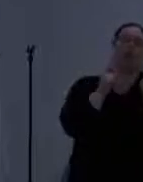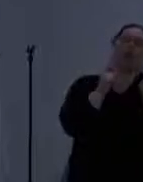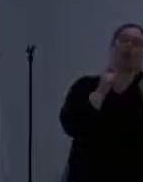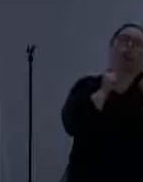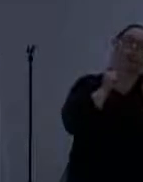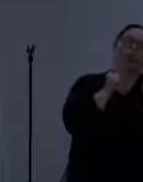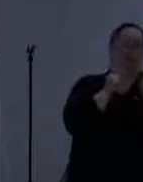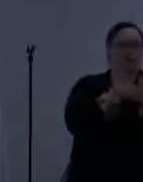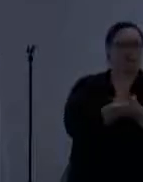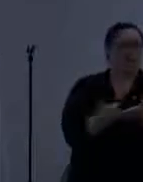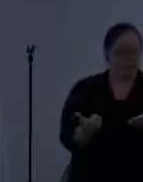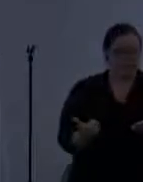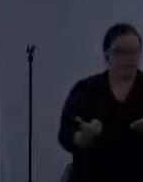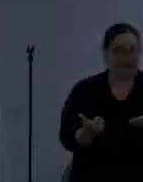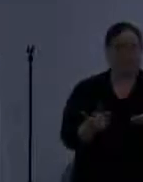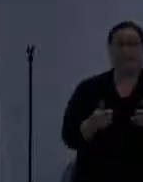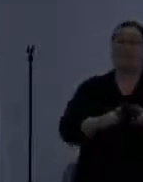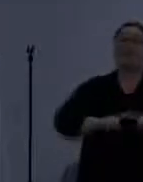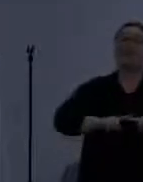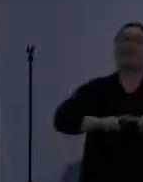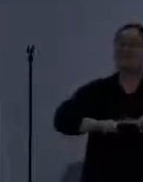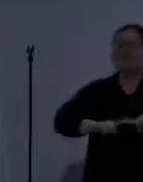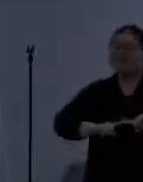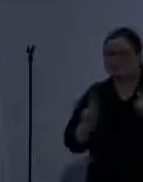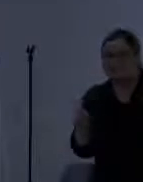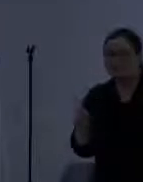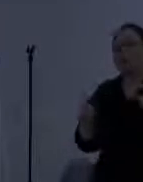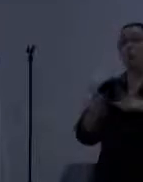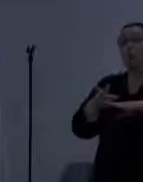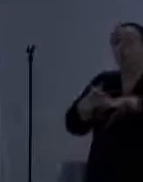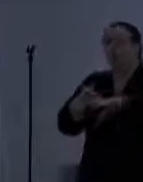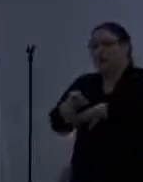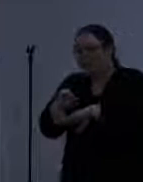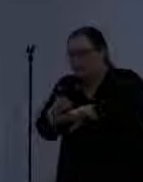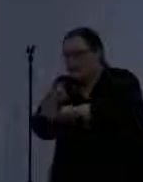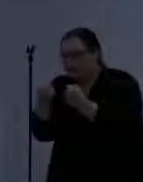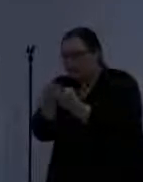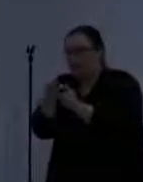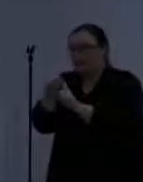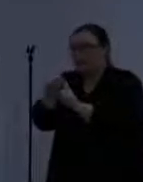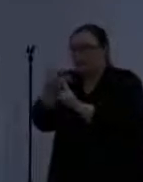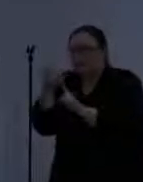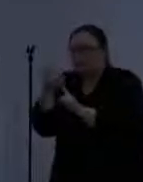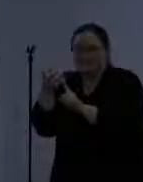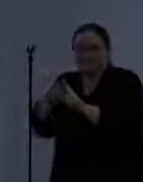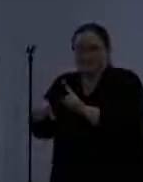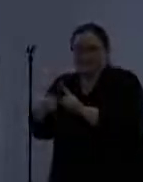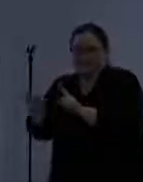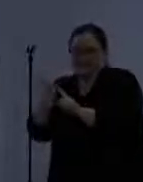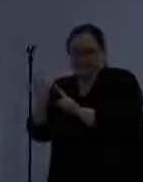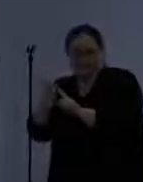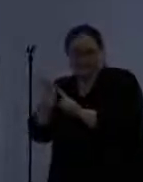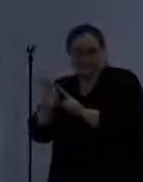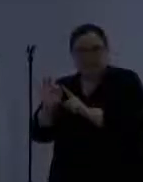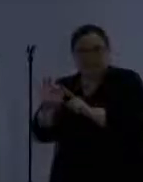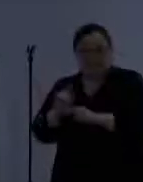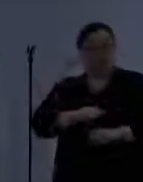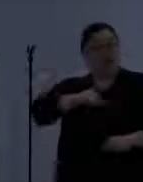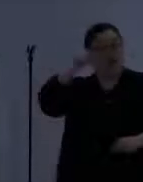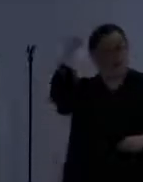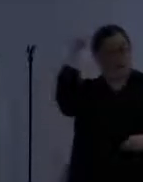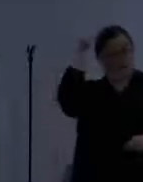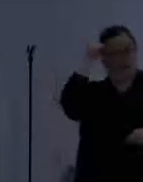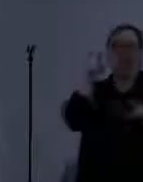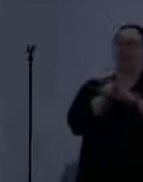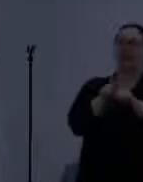that's not the same as medication that might be therapeutic or for a specific purpose related to someone's disability. So